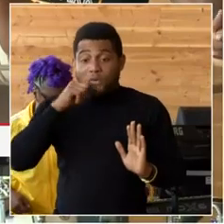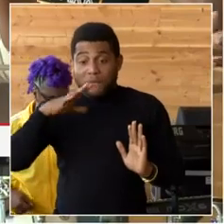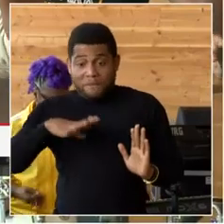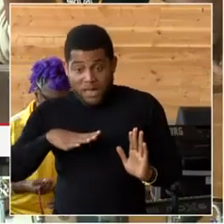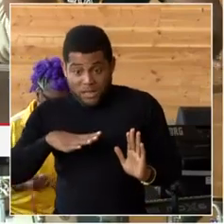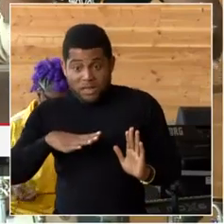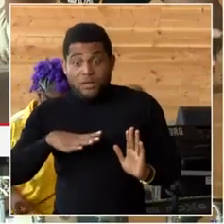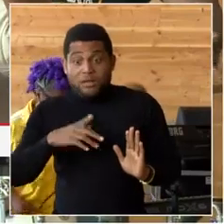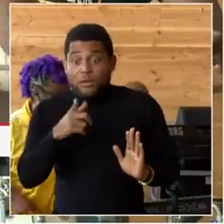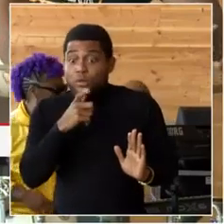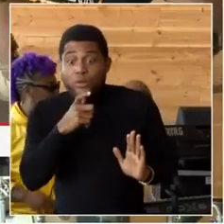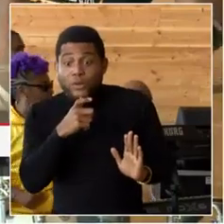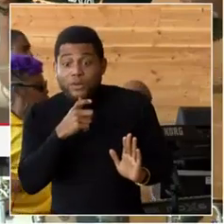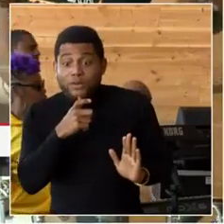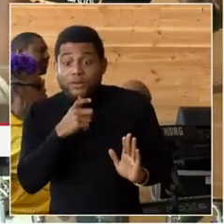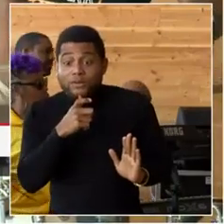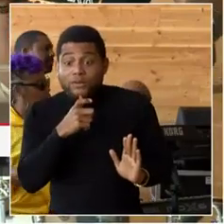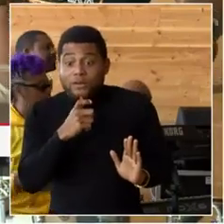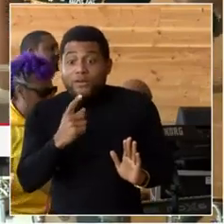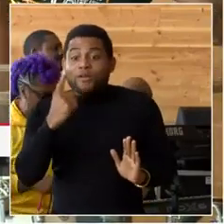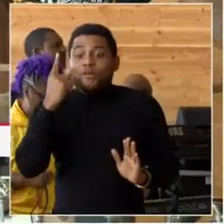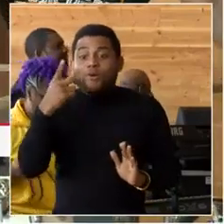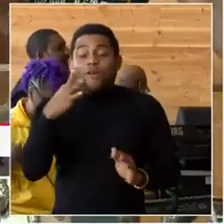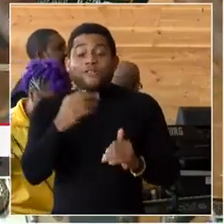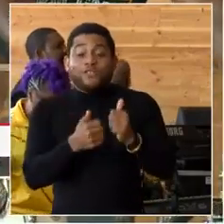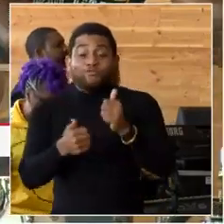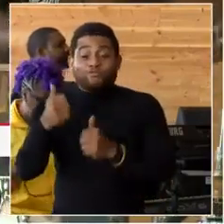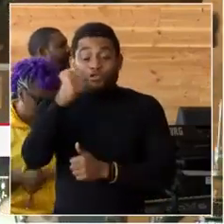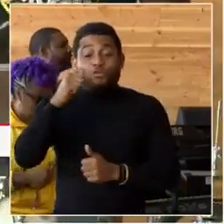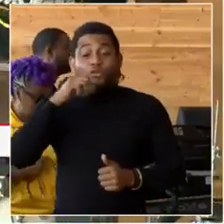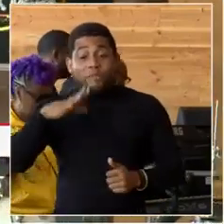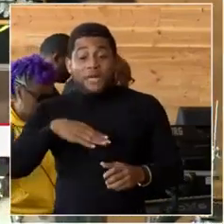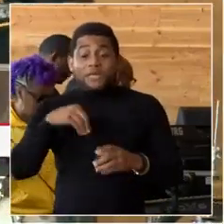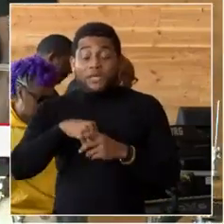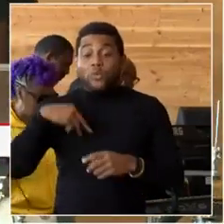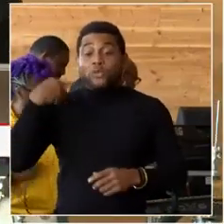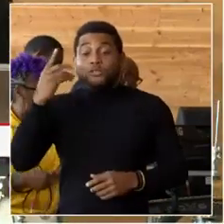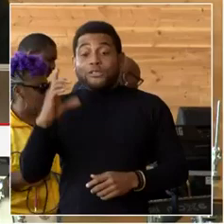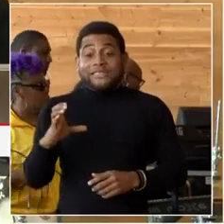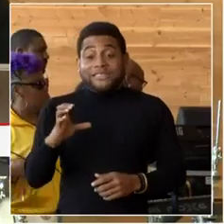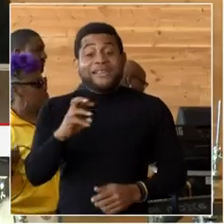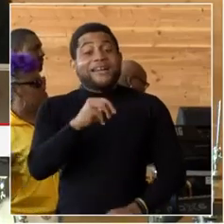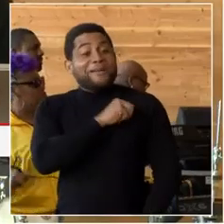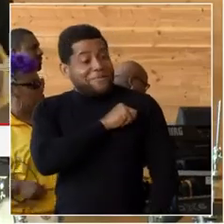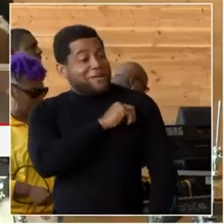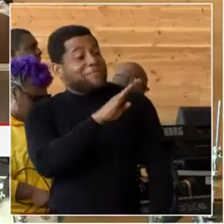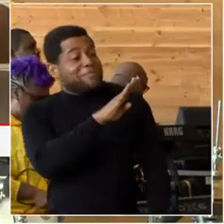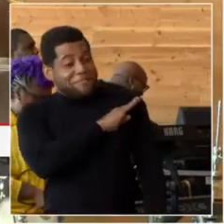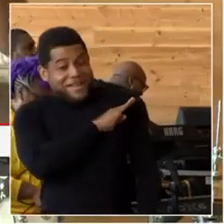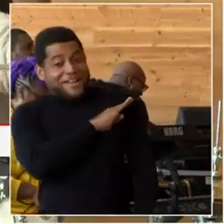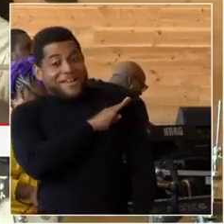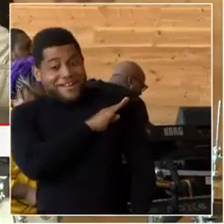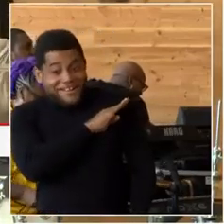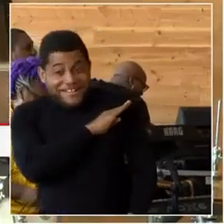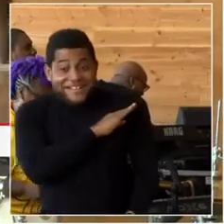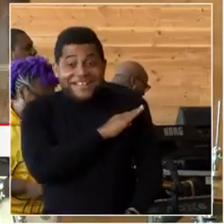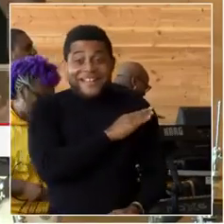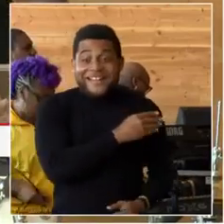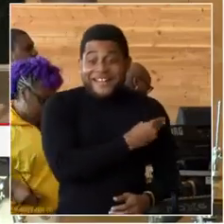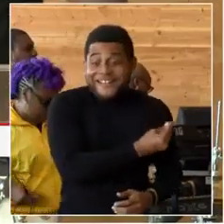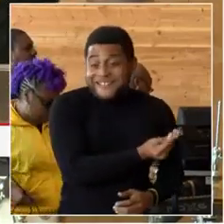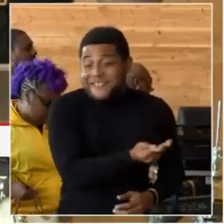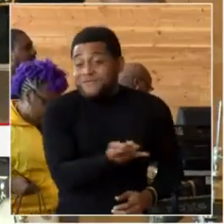woman, one of the greatest women in Washington, D.C., Mayor Muriel Bowser, there are a lot of